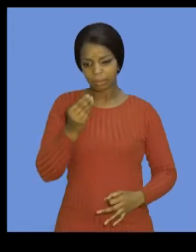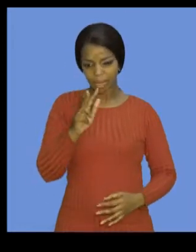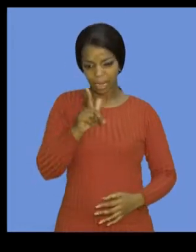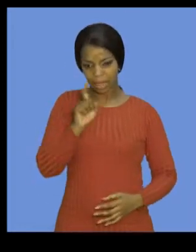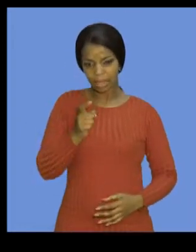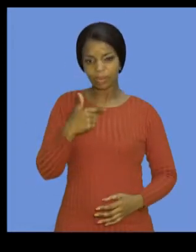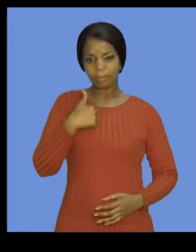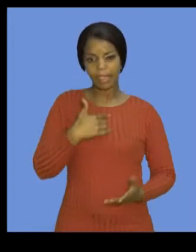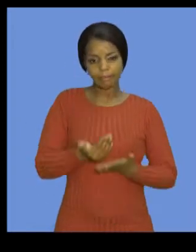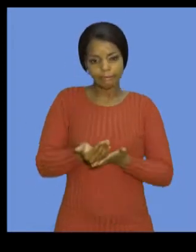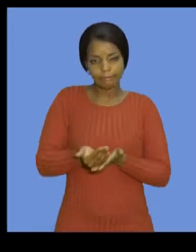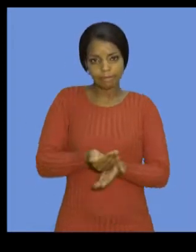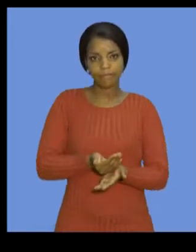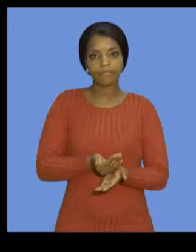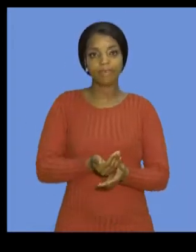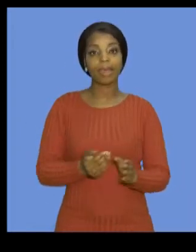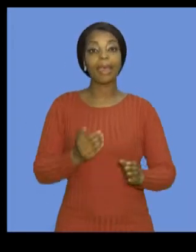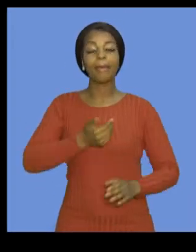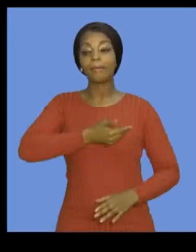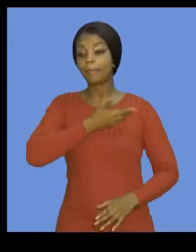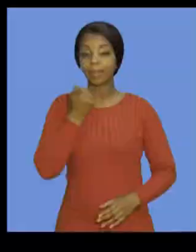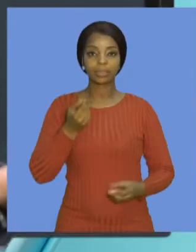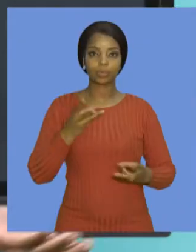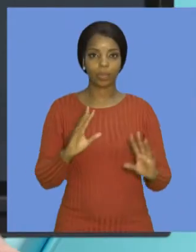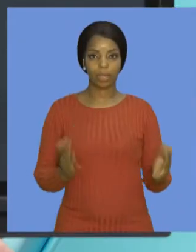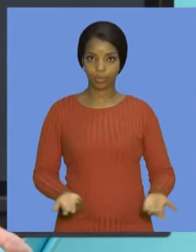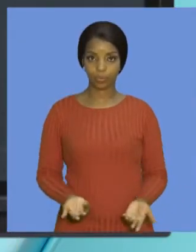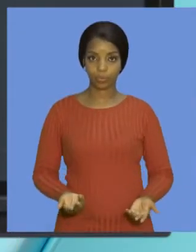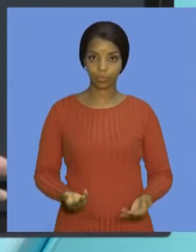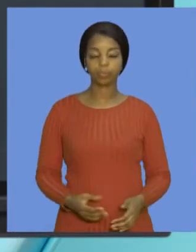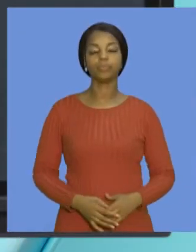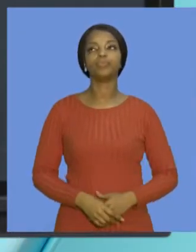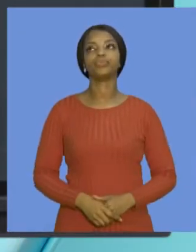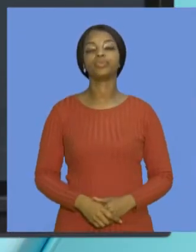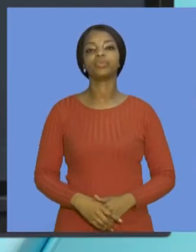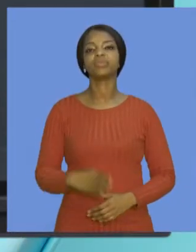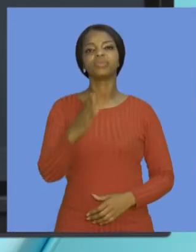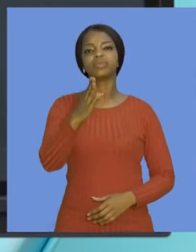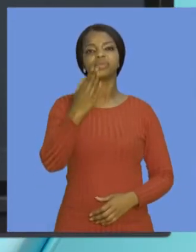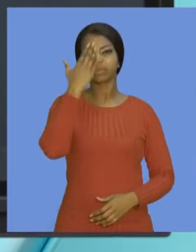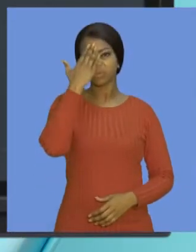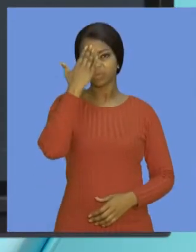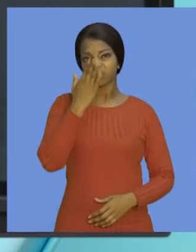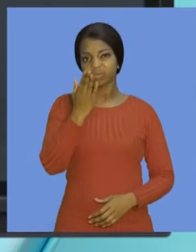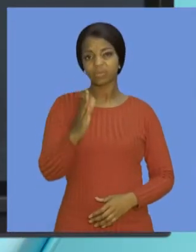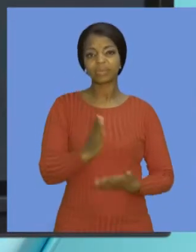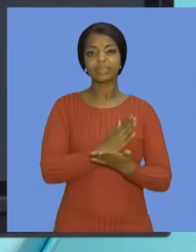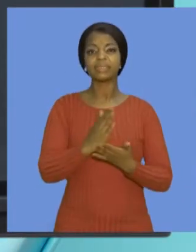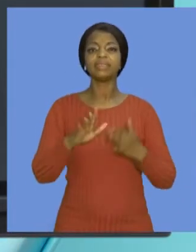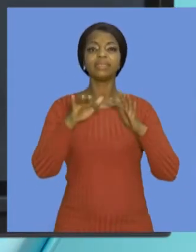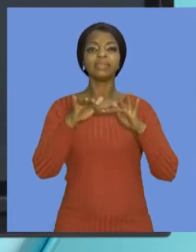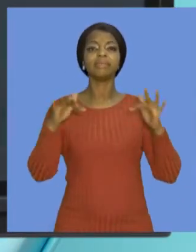the best savings option? Now, guys, you know that some people, they depend on maybe under